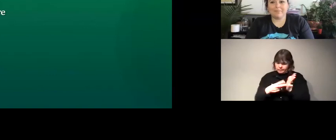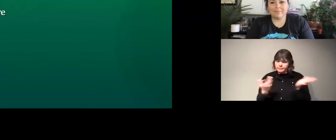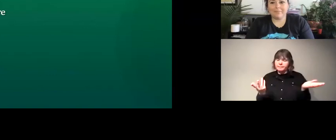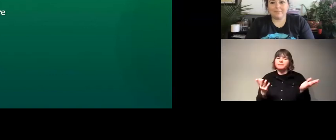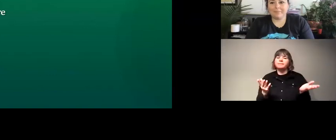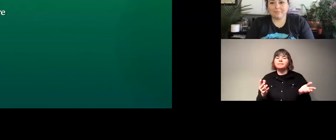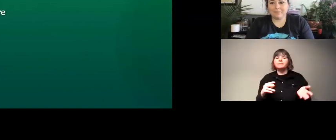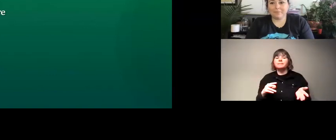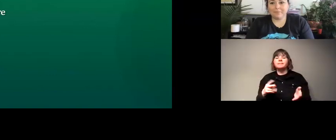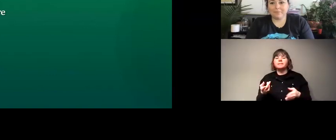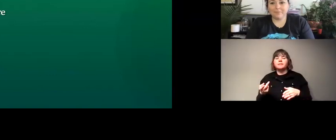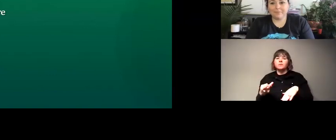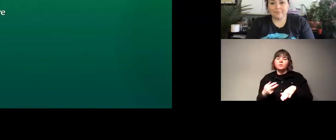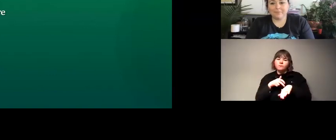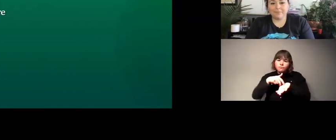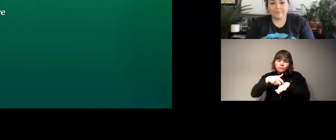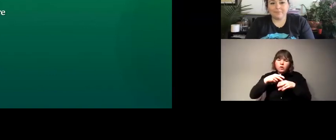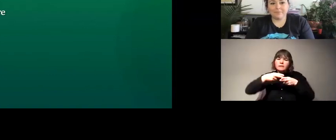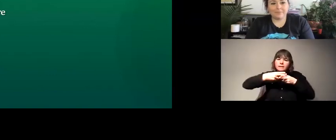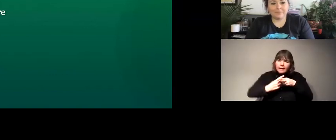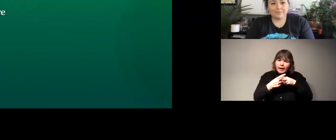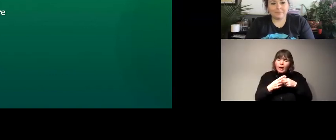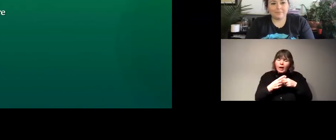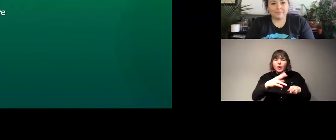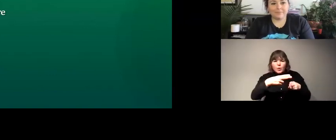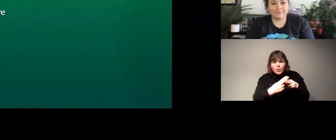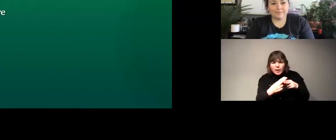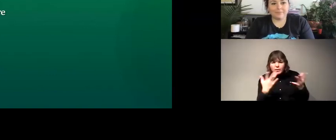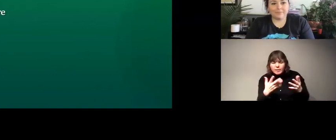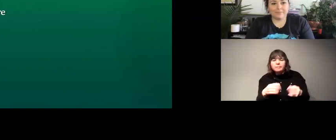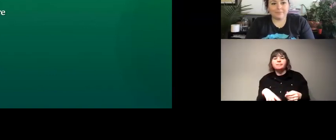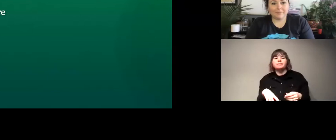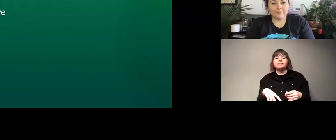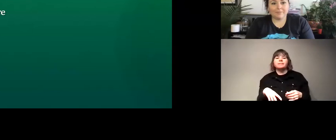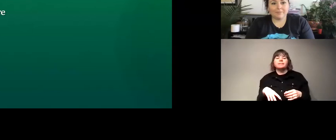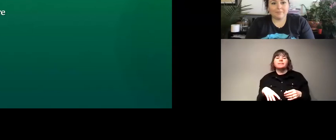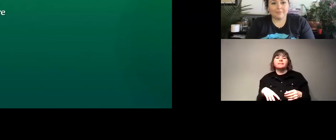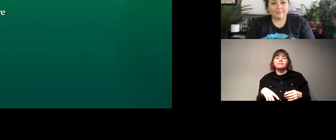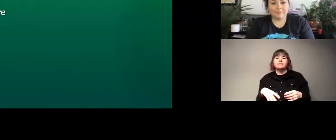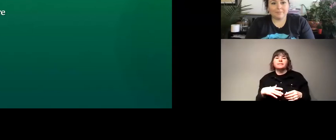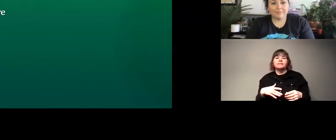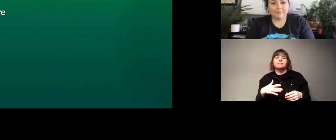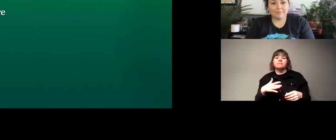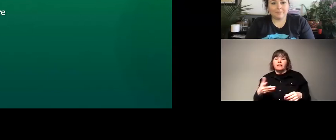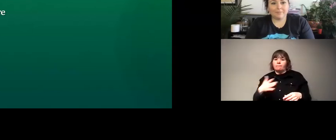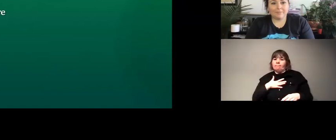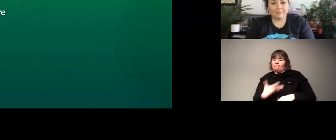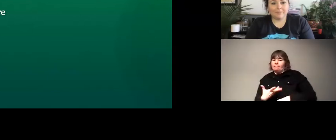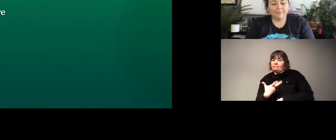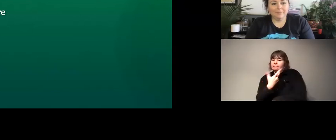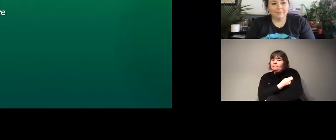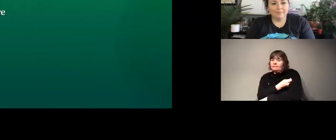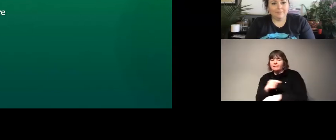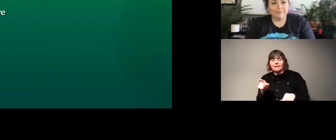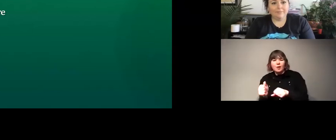them to get onto scales so we can see how much they weigh. We can train them to take voluntary injections, just like a lot of us are getting with